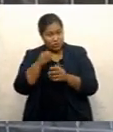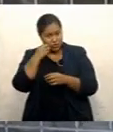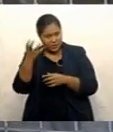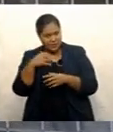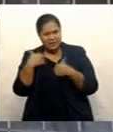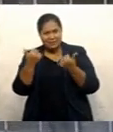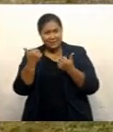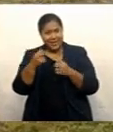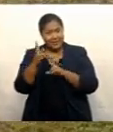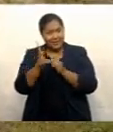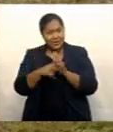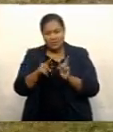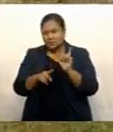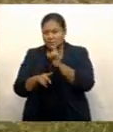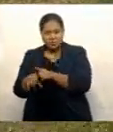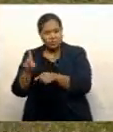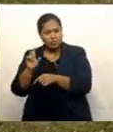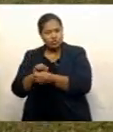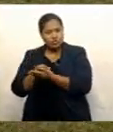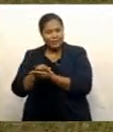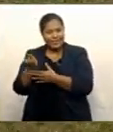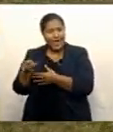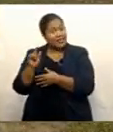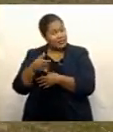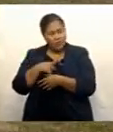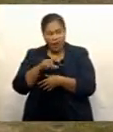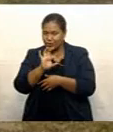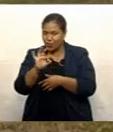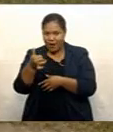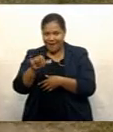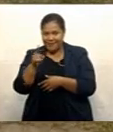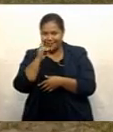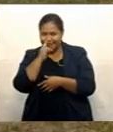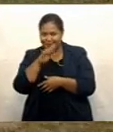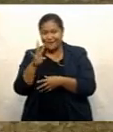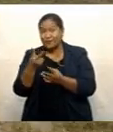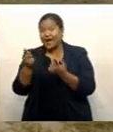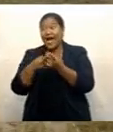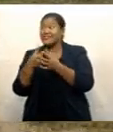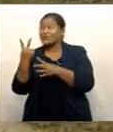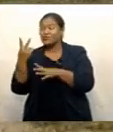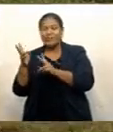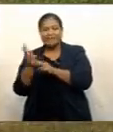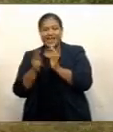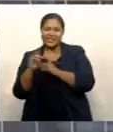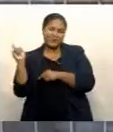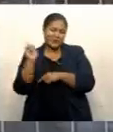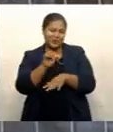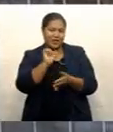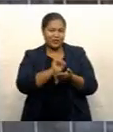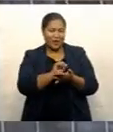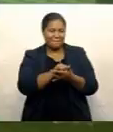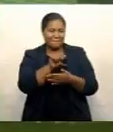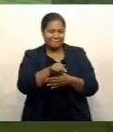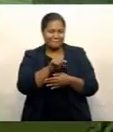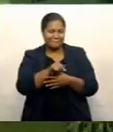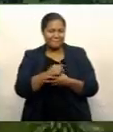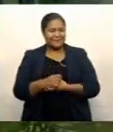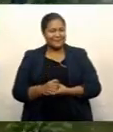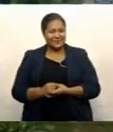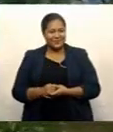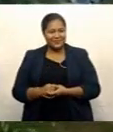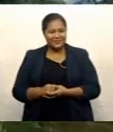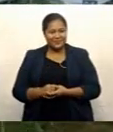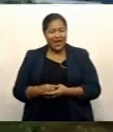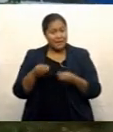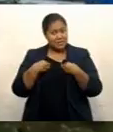villages do their shopping here. That is why we are not allowing people from the two villages to come and shop here at the supermarket. Business from